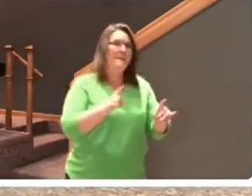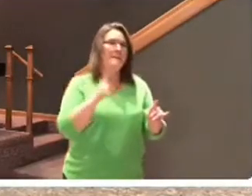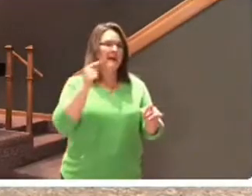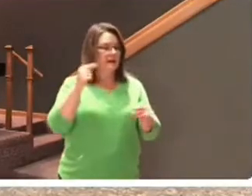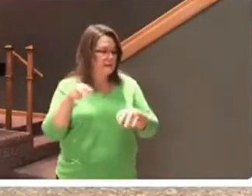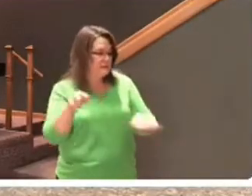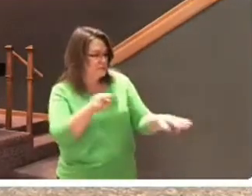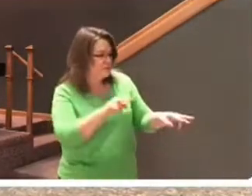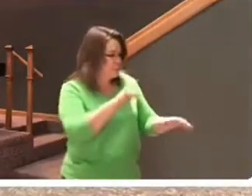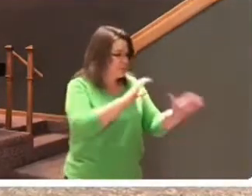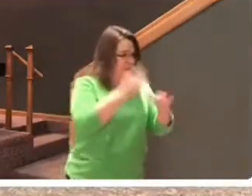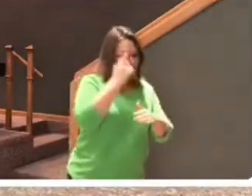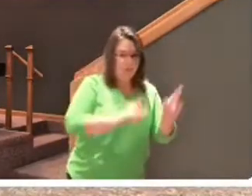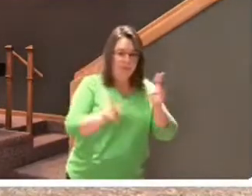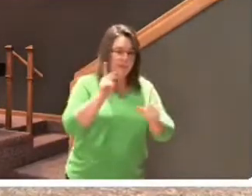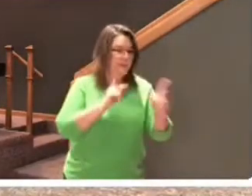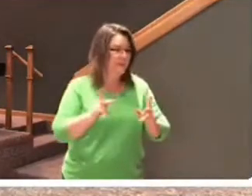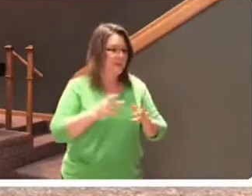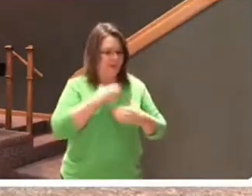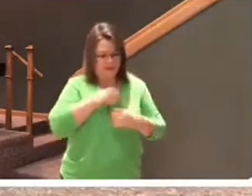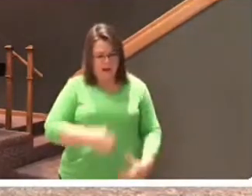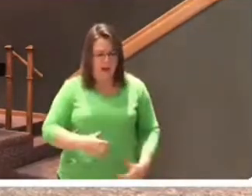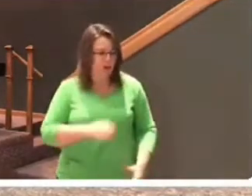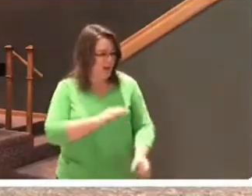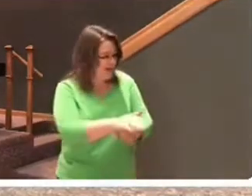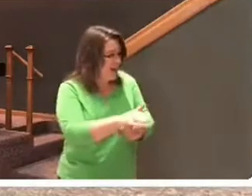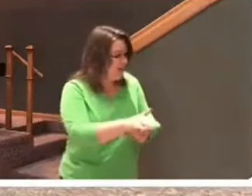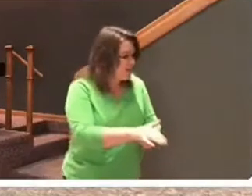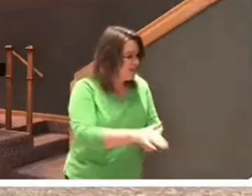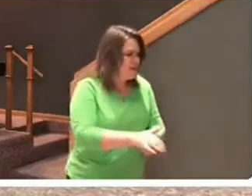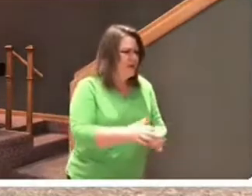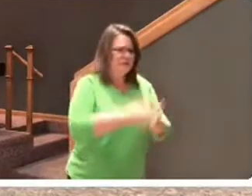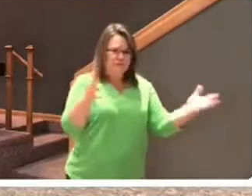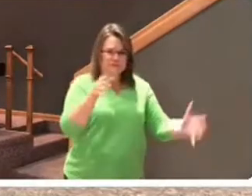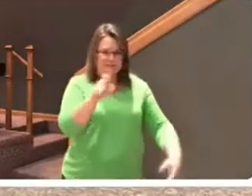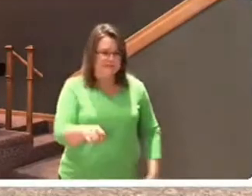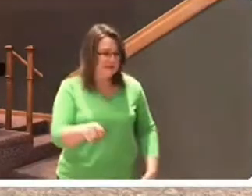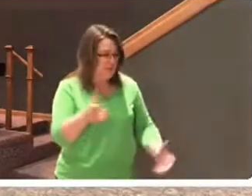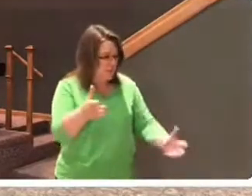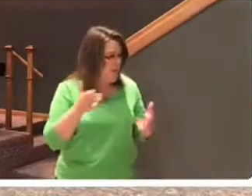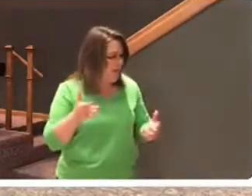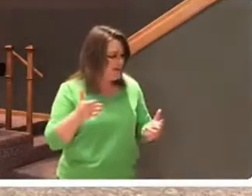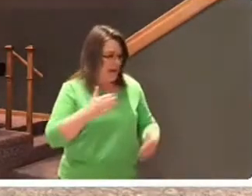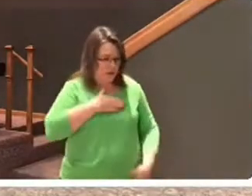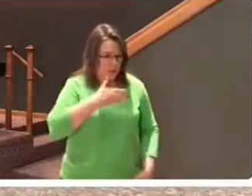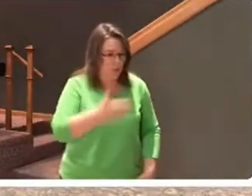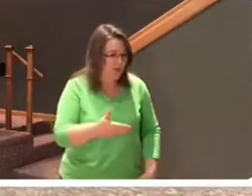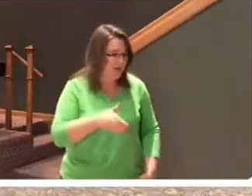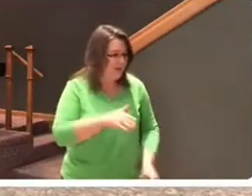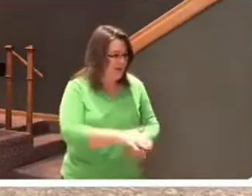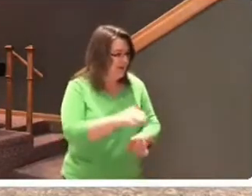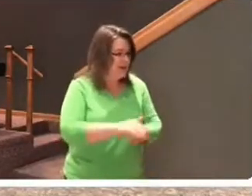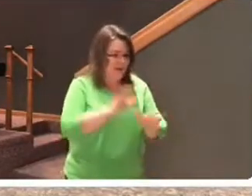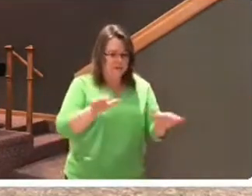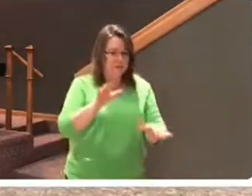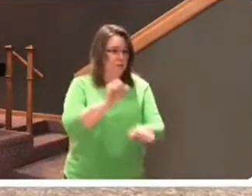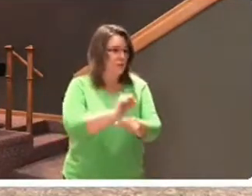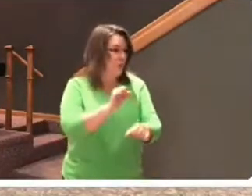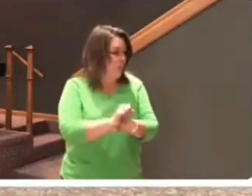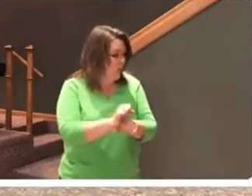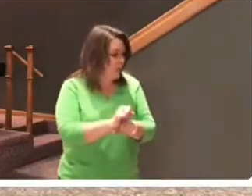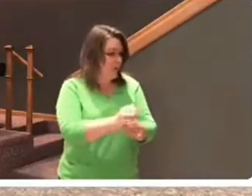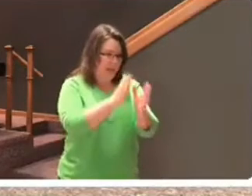looking for people who are hungry enough, desperate enough, and willing enough to do the work